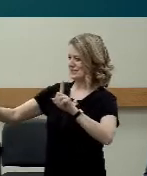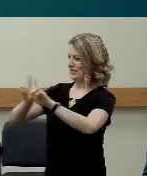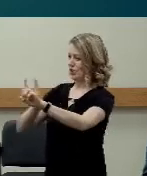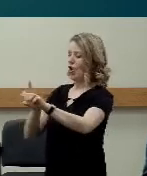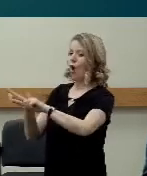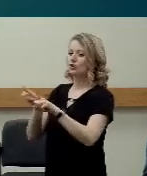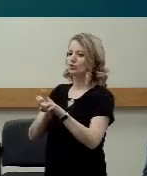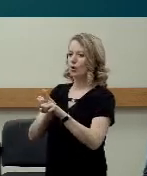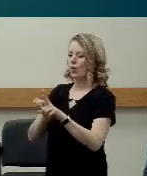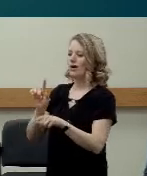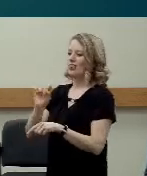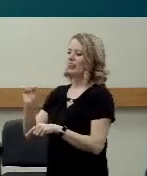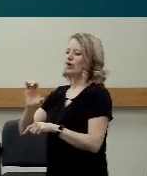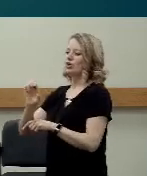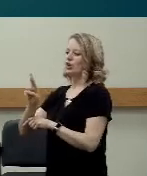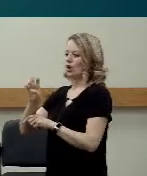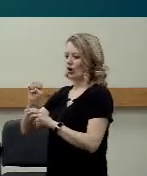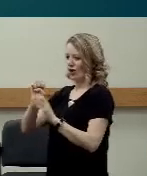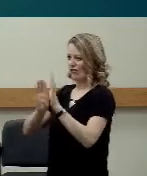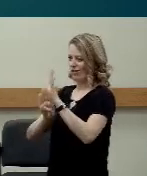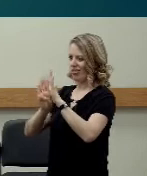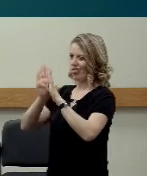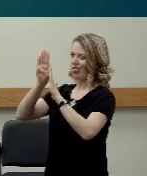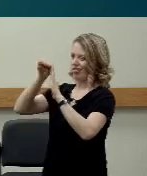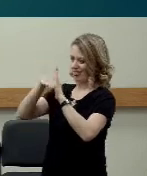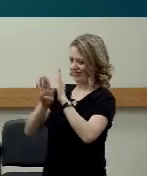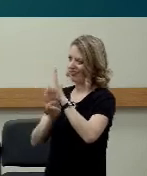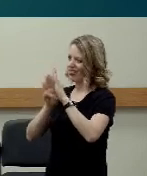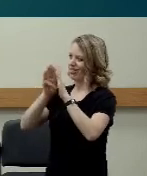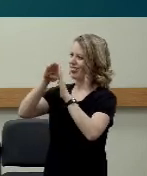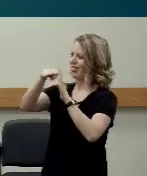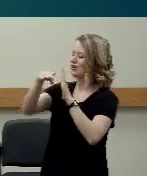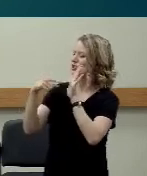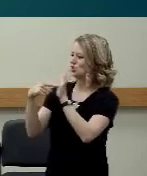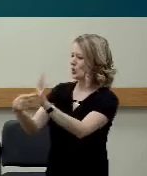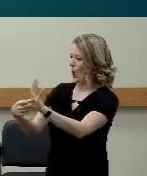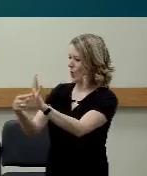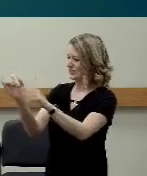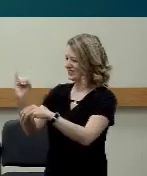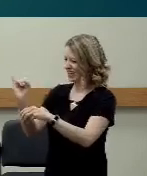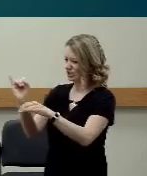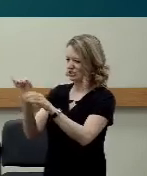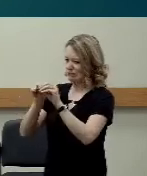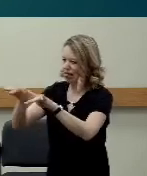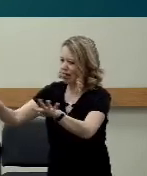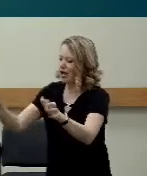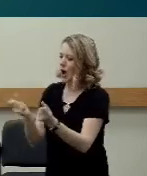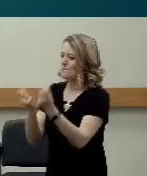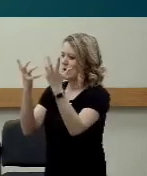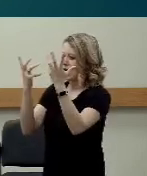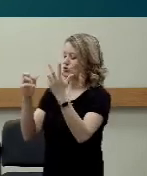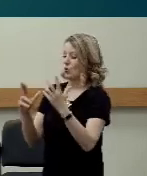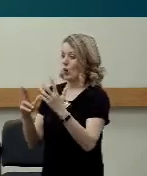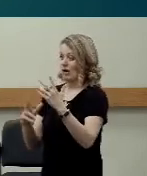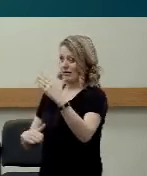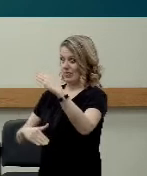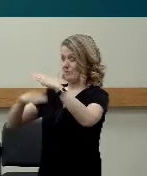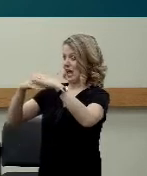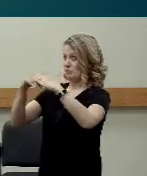the graph that shows the peak infection rate, or some curves show the peak hospital